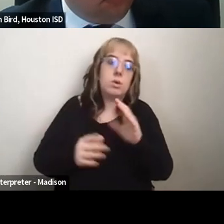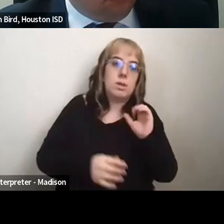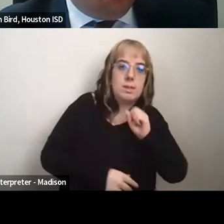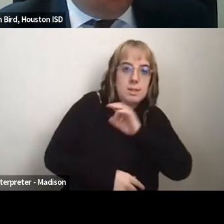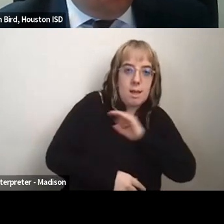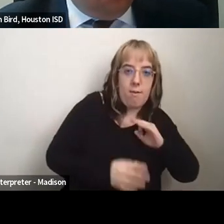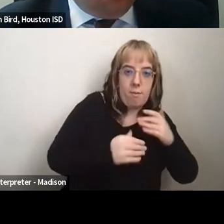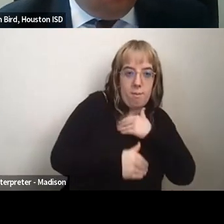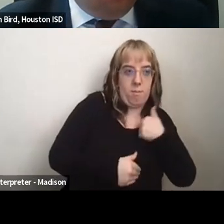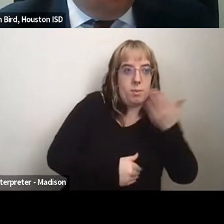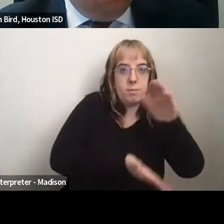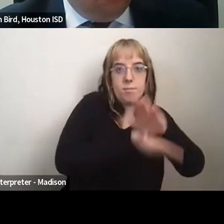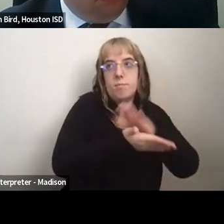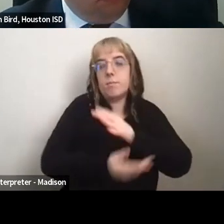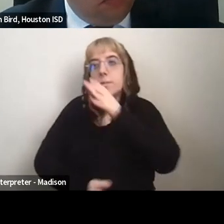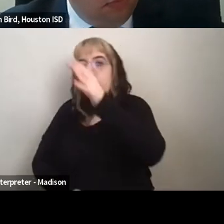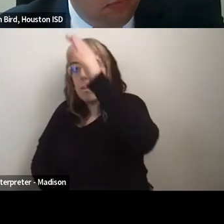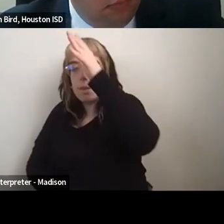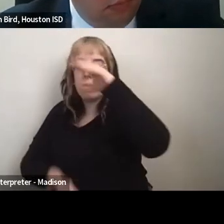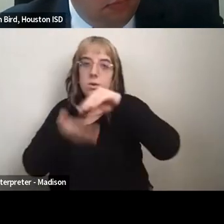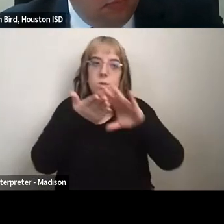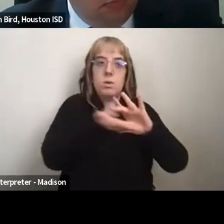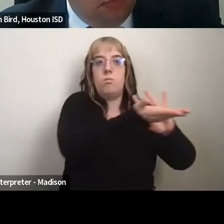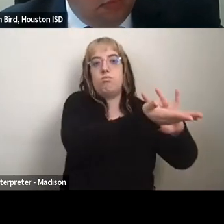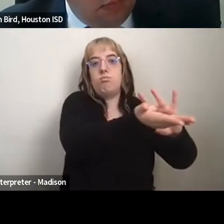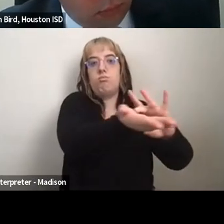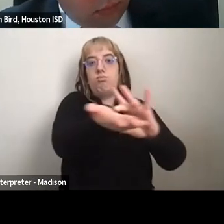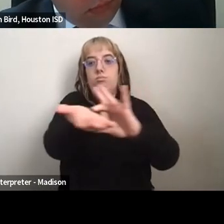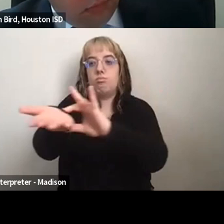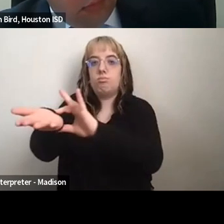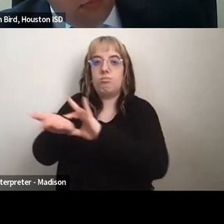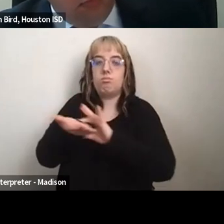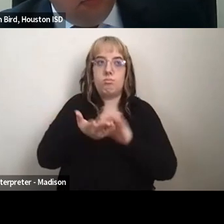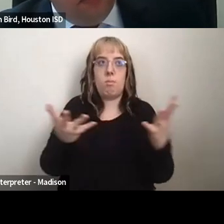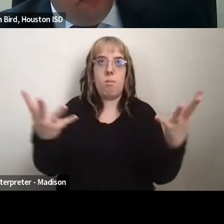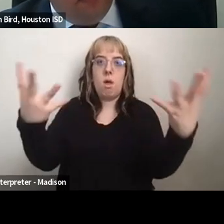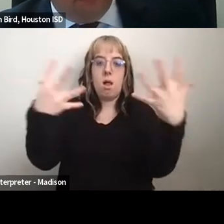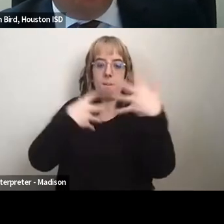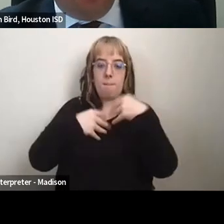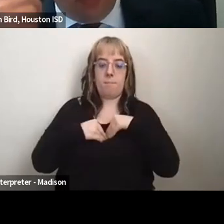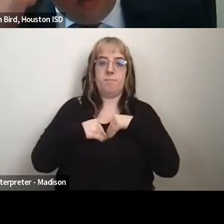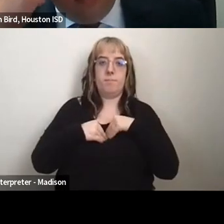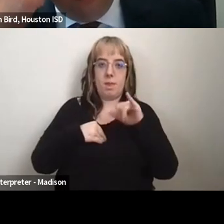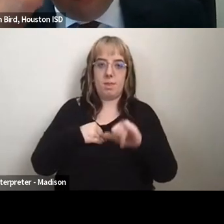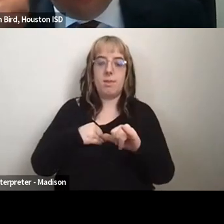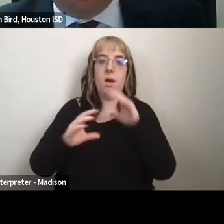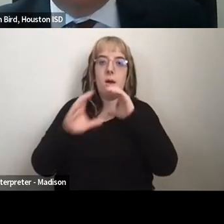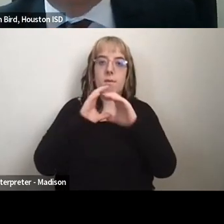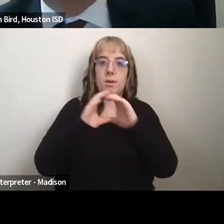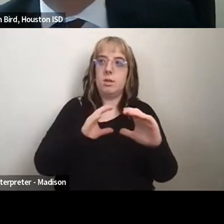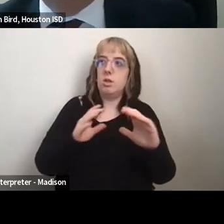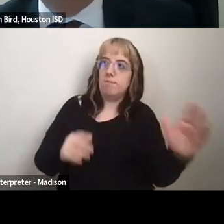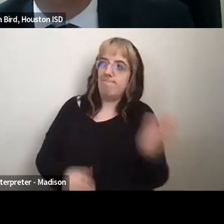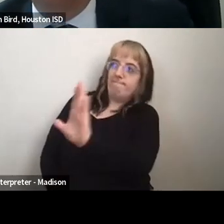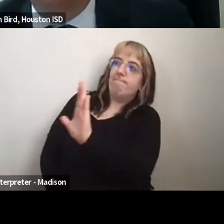at the schools, our parents and our students in those, and bringing those conversations back to the cabinet and